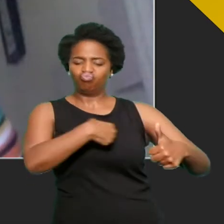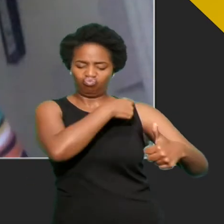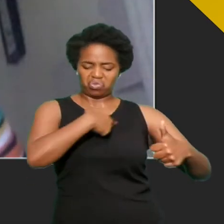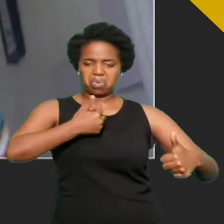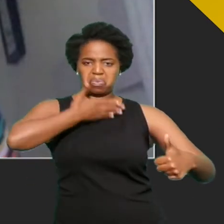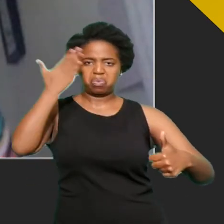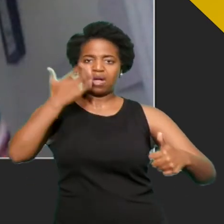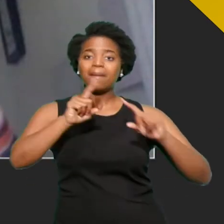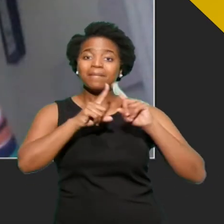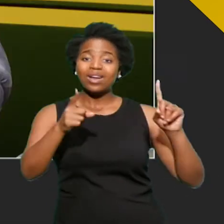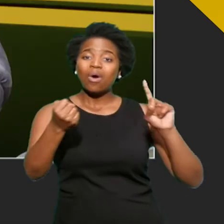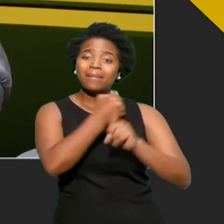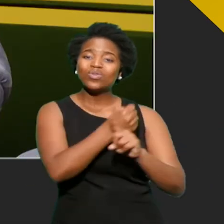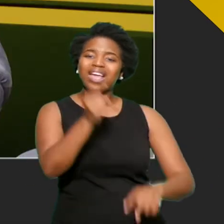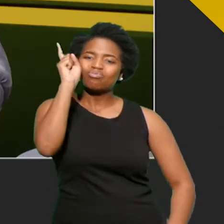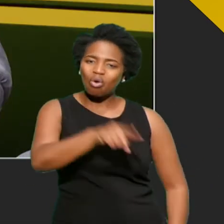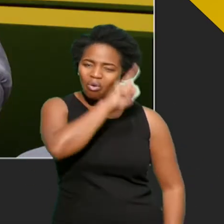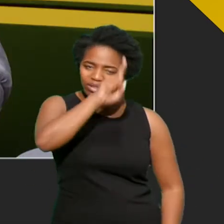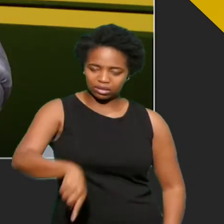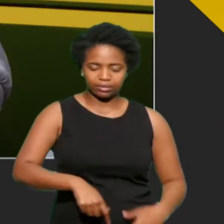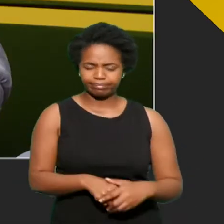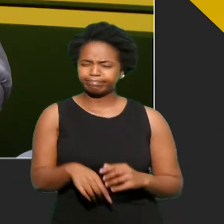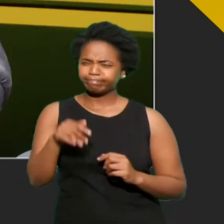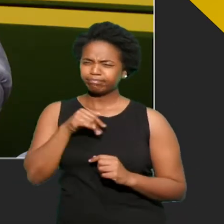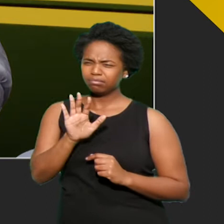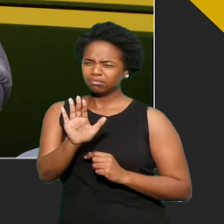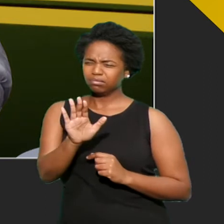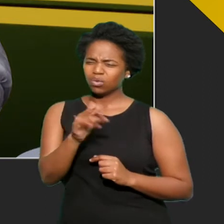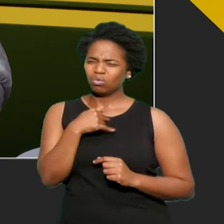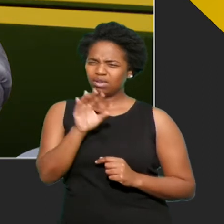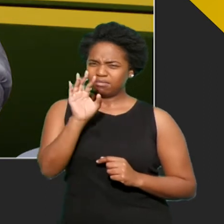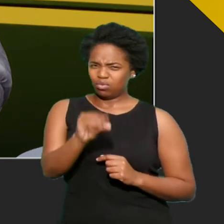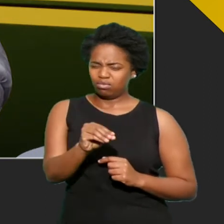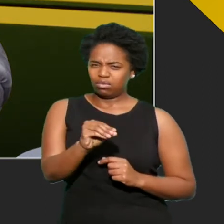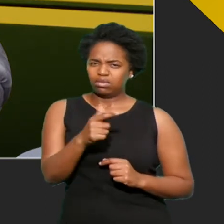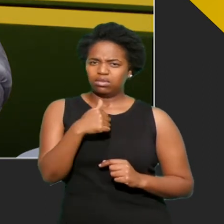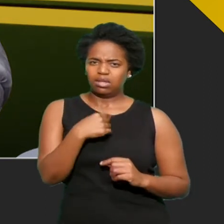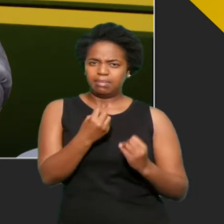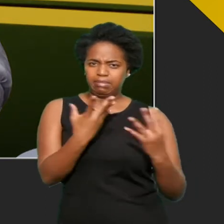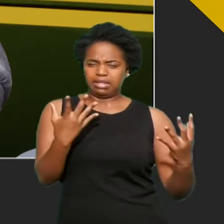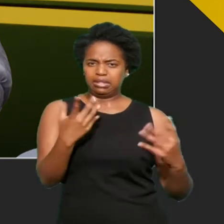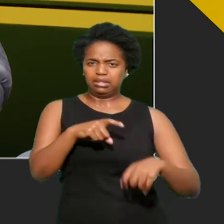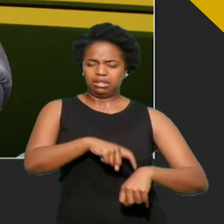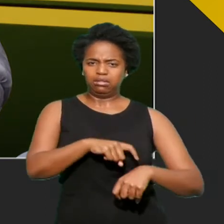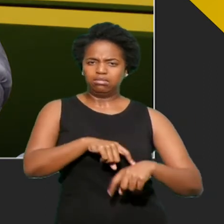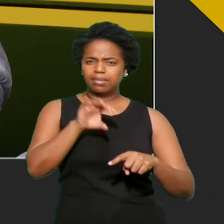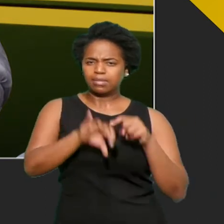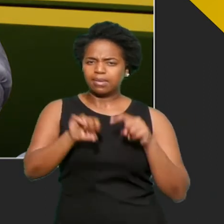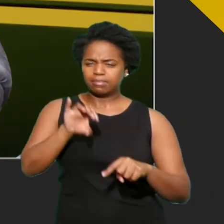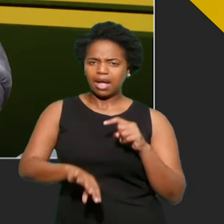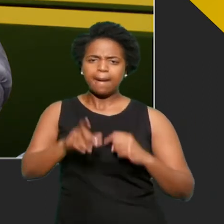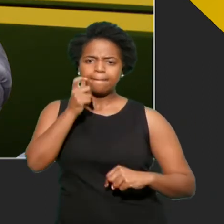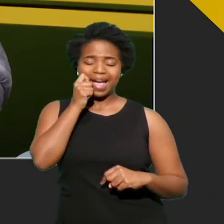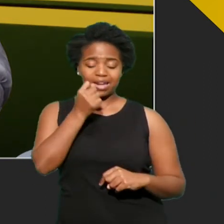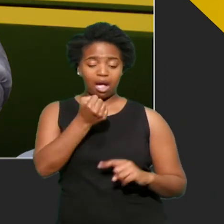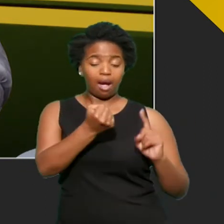a norm to them. Professor Nduna, ngithi ngene lapho ngibuze. I mean, isikhathini esiningi la sibona khona abantu behlukumeza umuntu